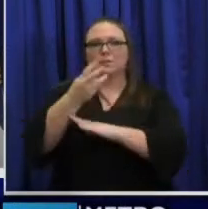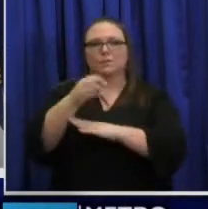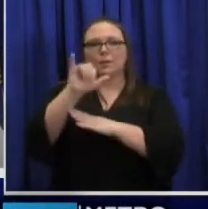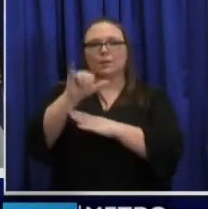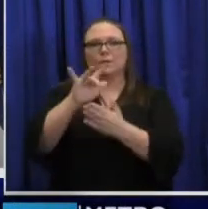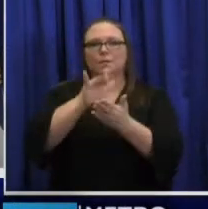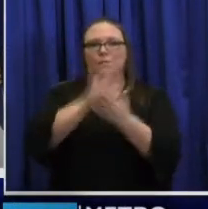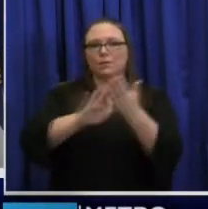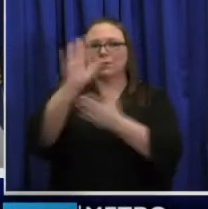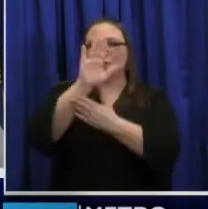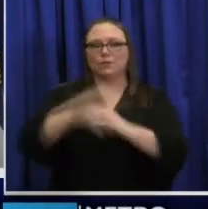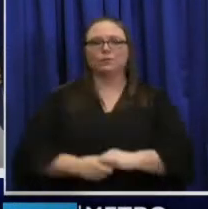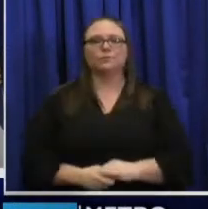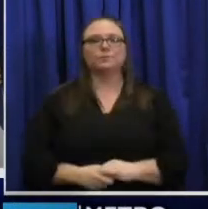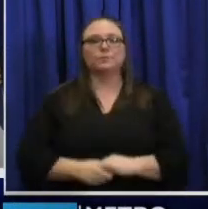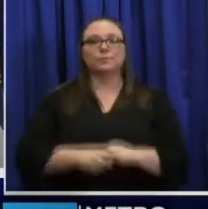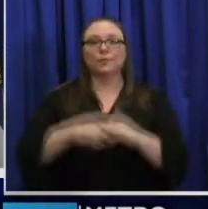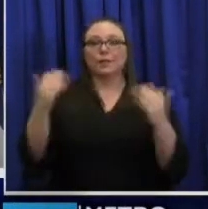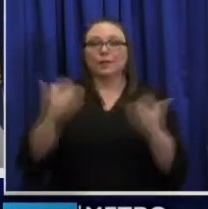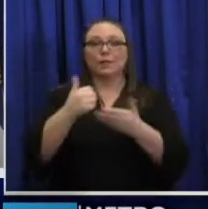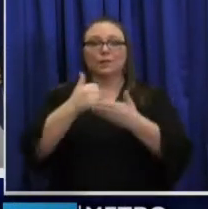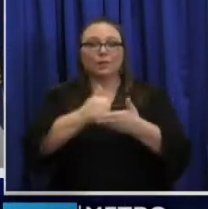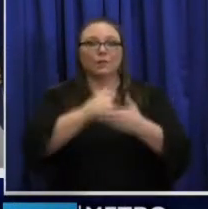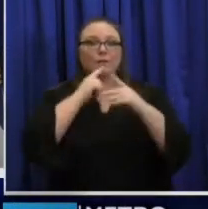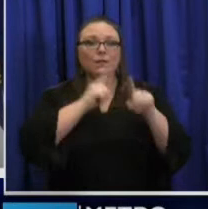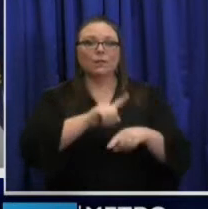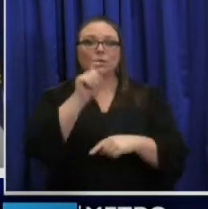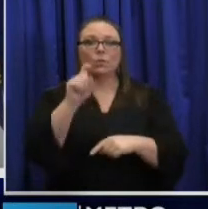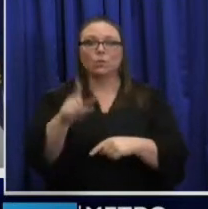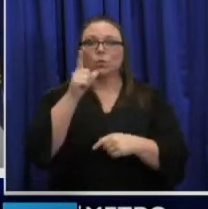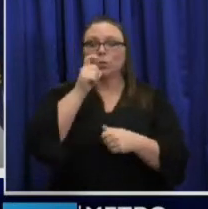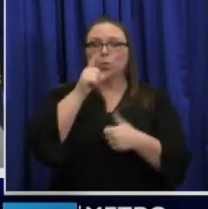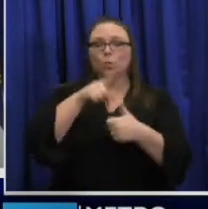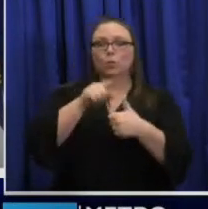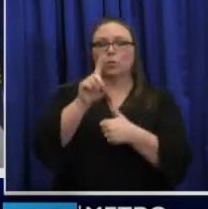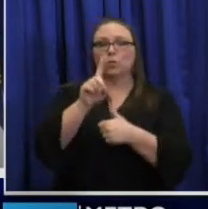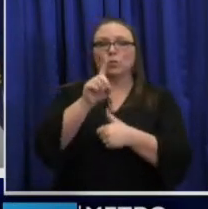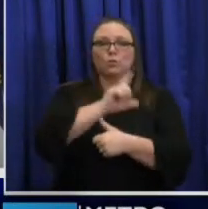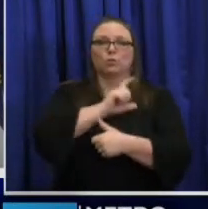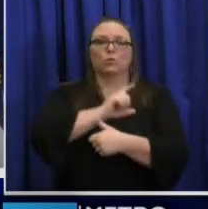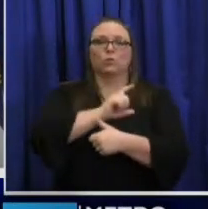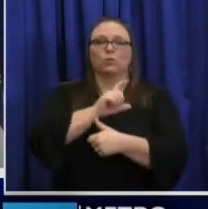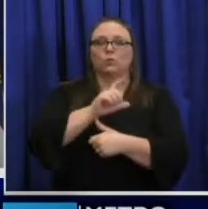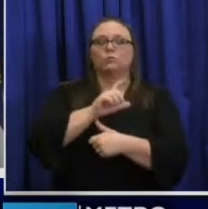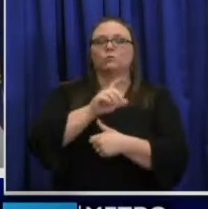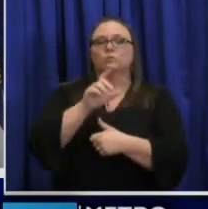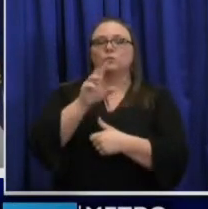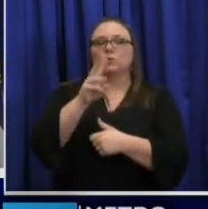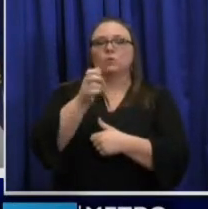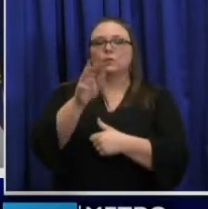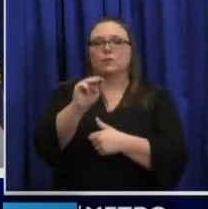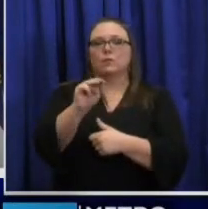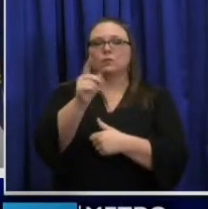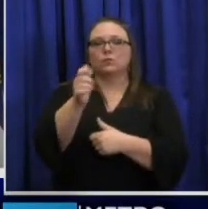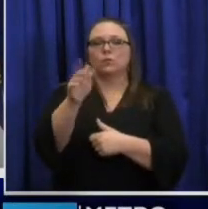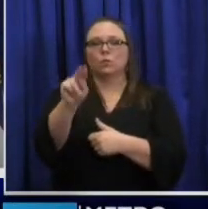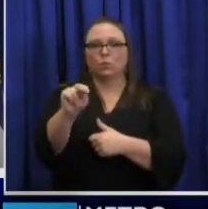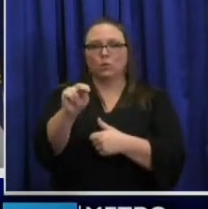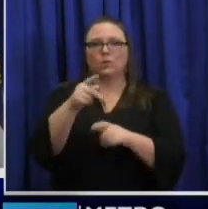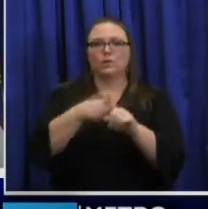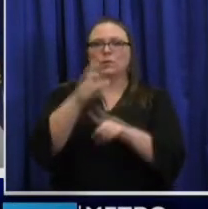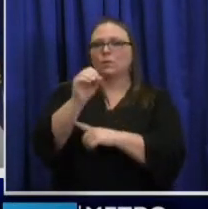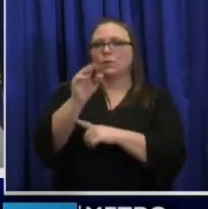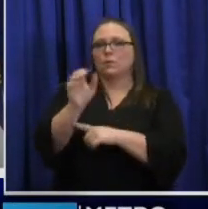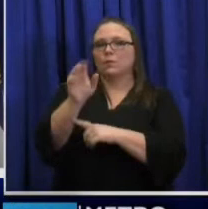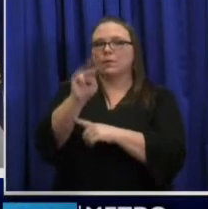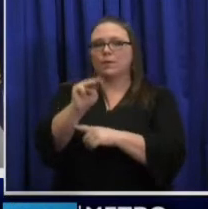College. Here to help answer your questions today will be Director Chief William Swan of the Office of Emergency Management